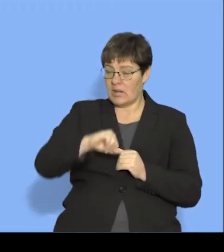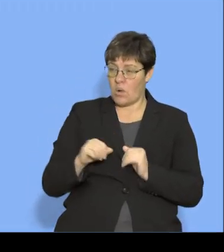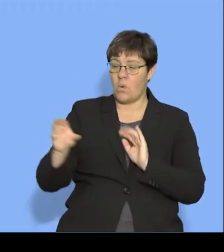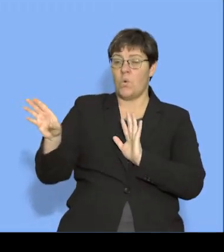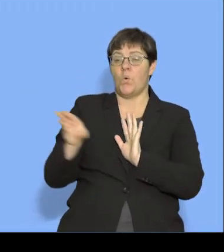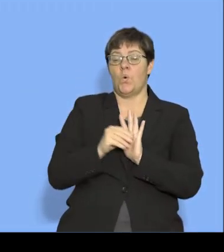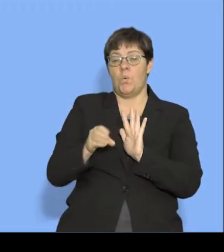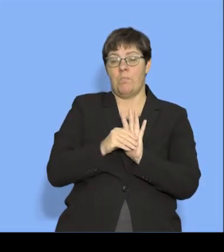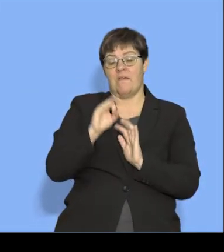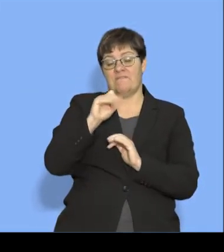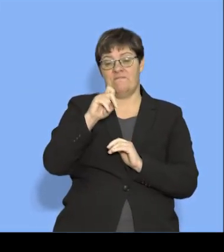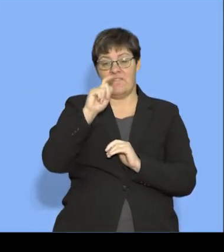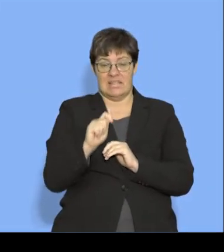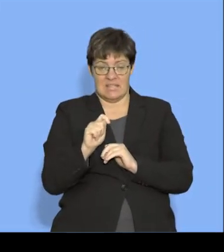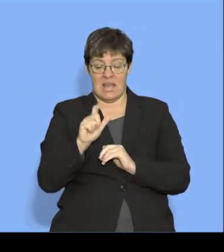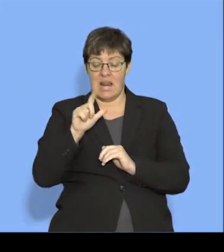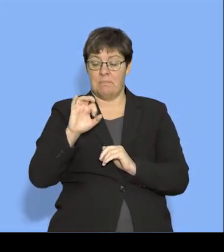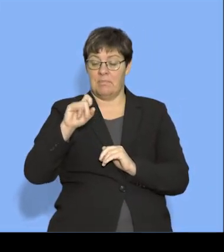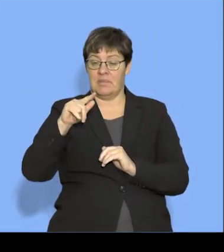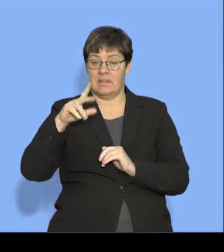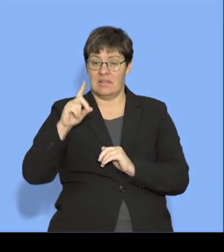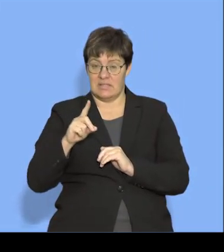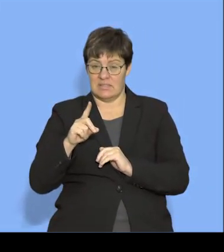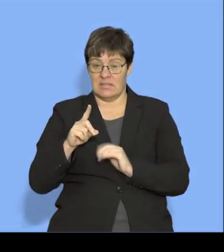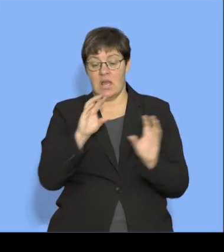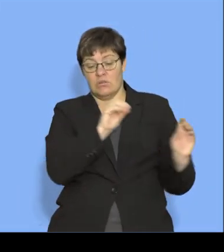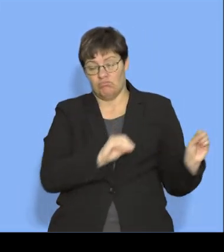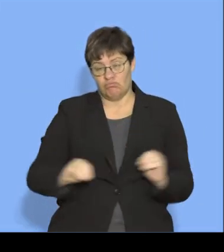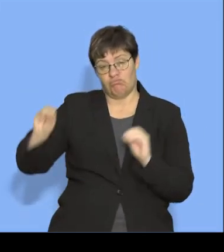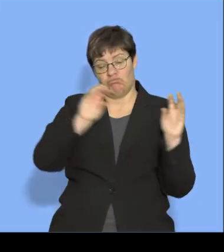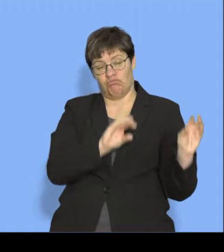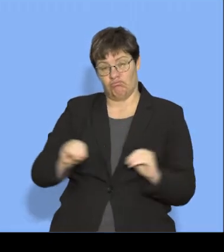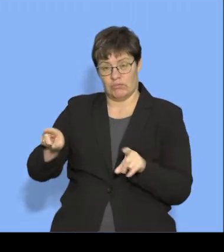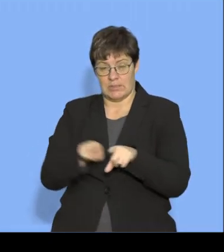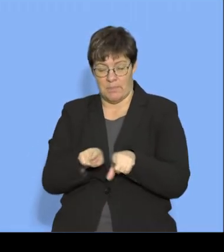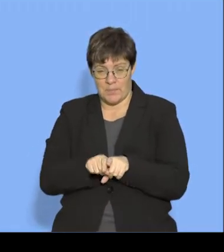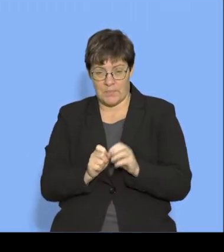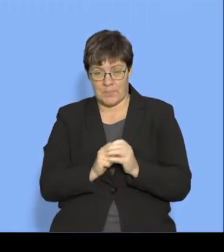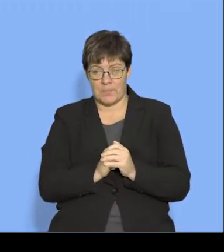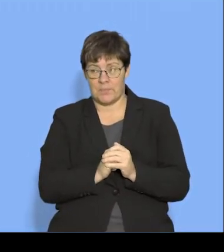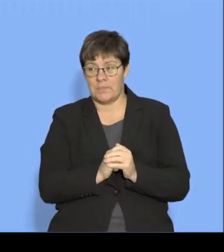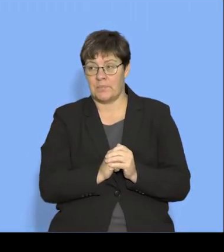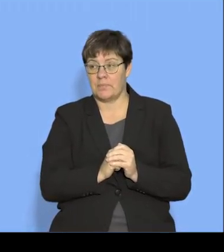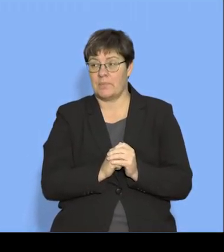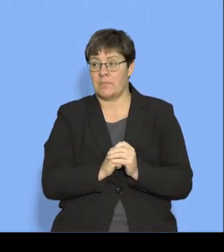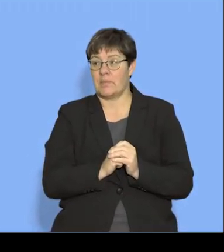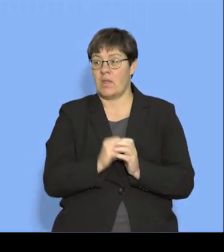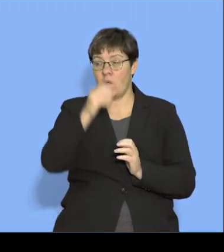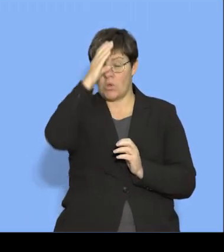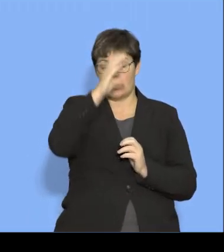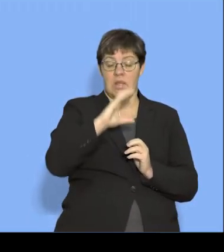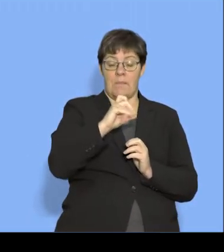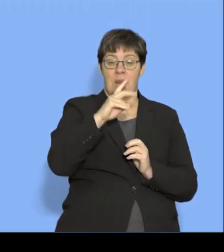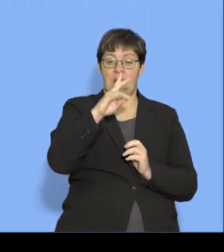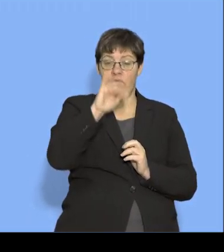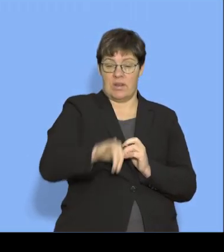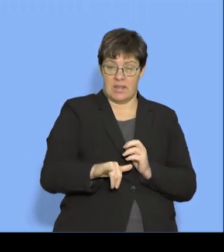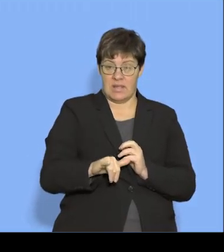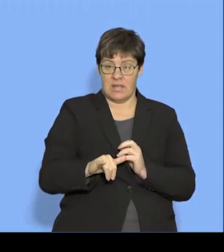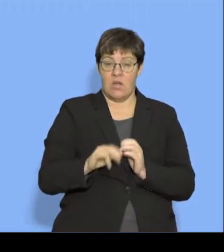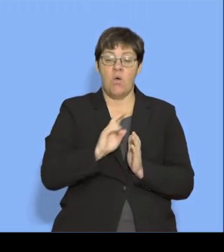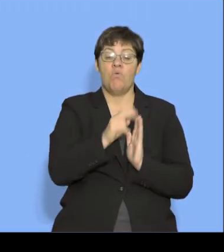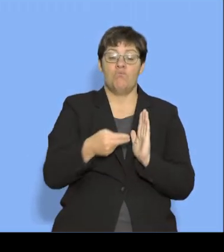allows for the absorption of fats and lipids and it transports them away. We mentioned the concept of capillaries